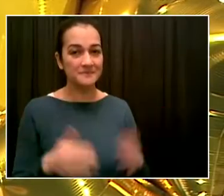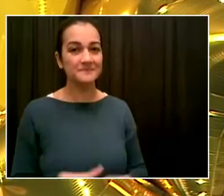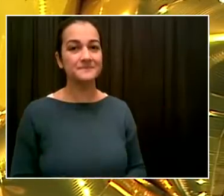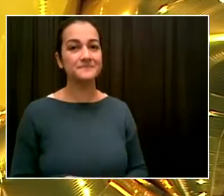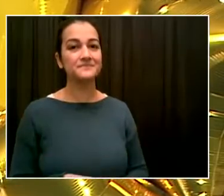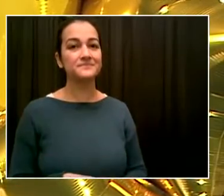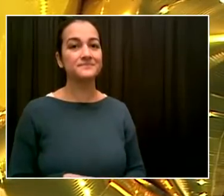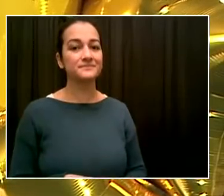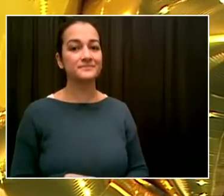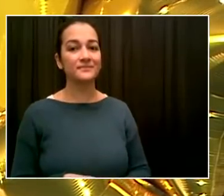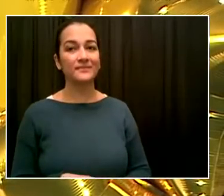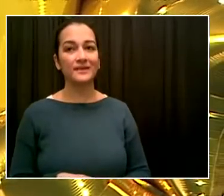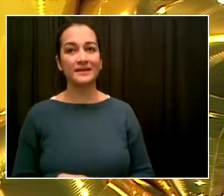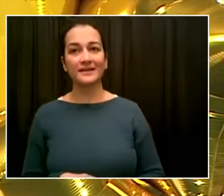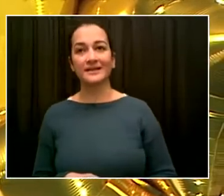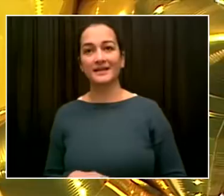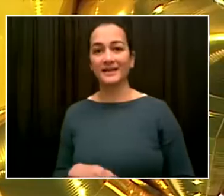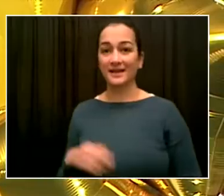call you Mike.